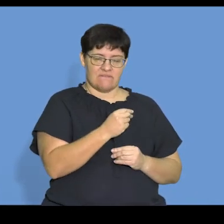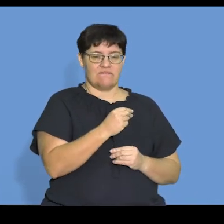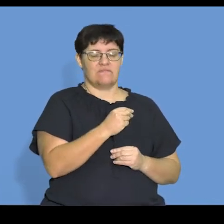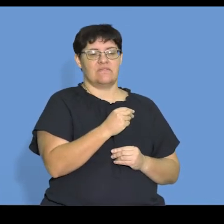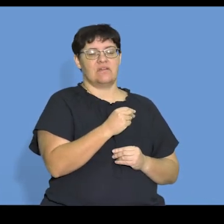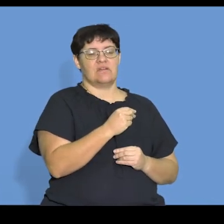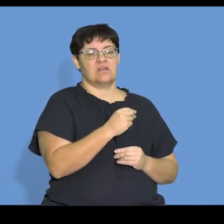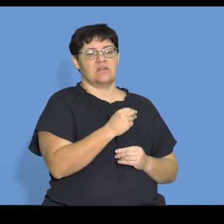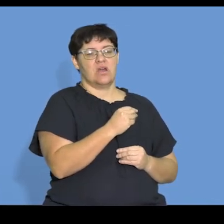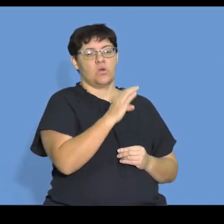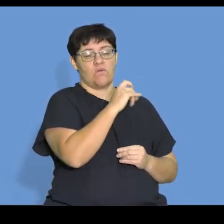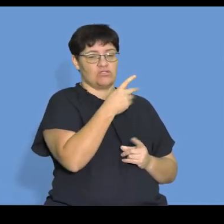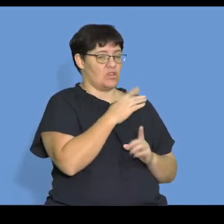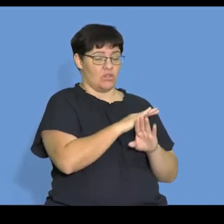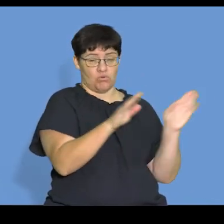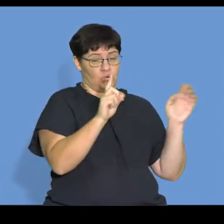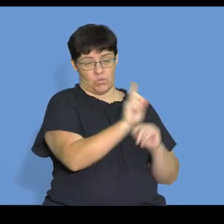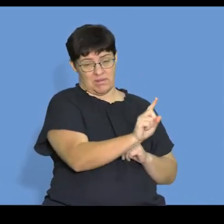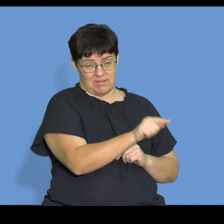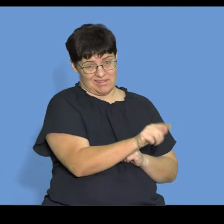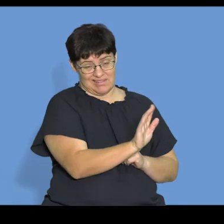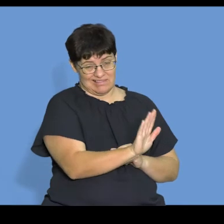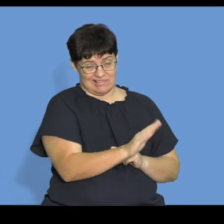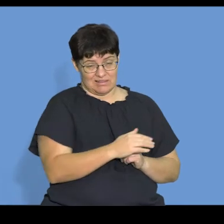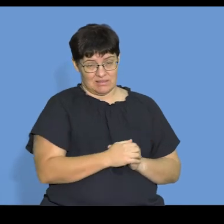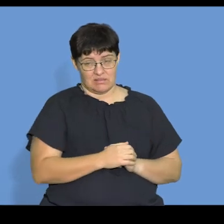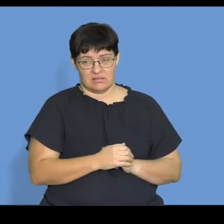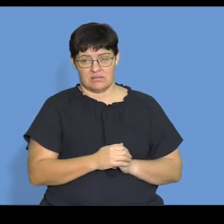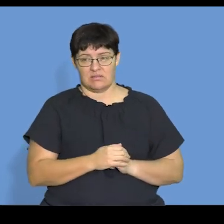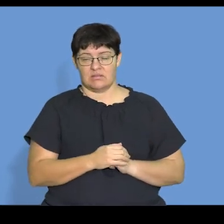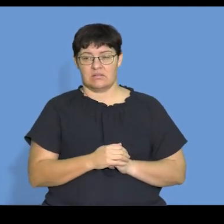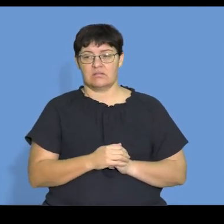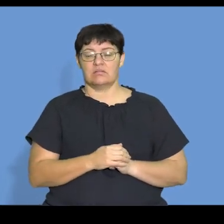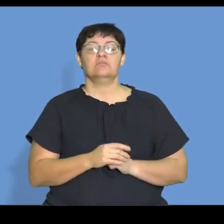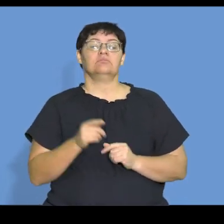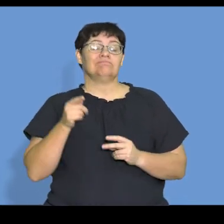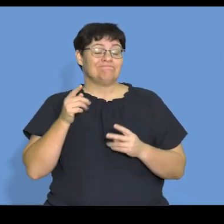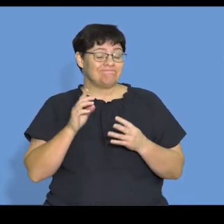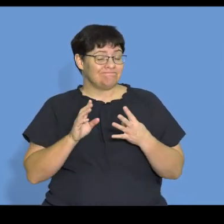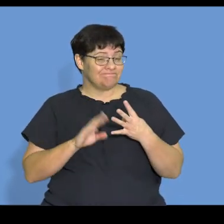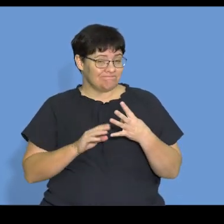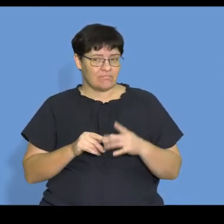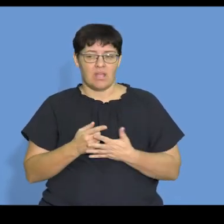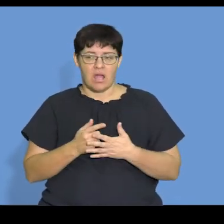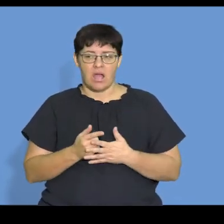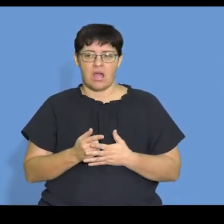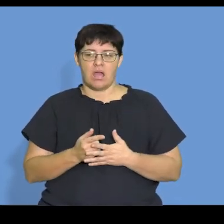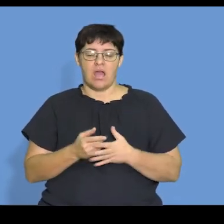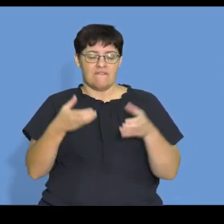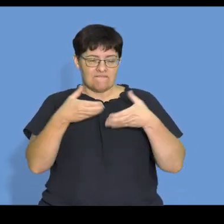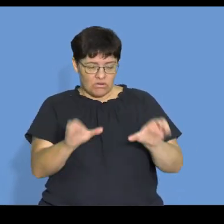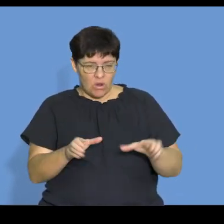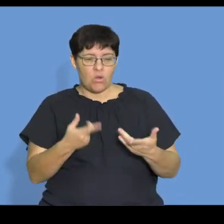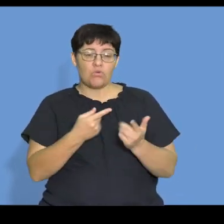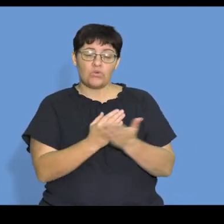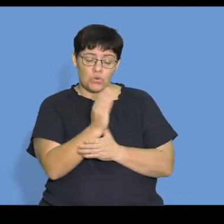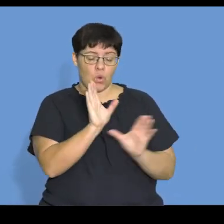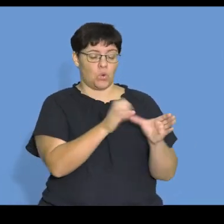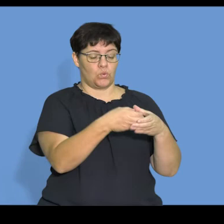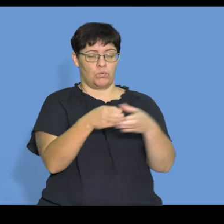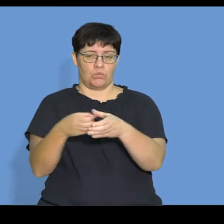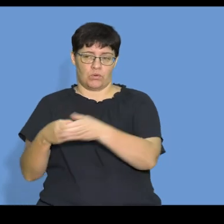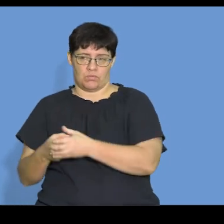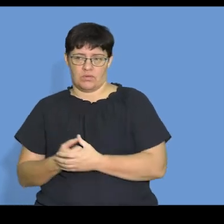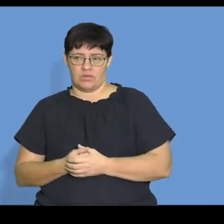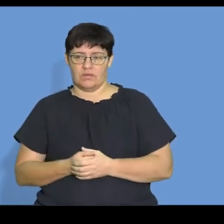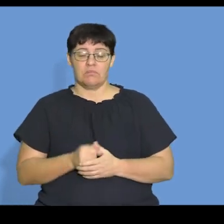is not 1. Now here this is factorizing by grouping. The first two terms